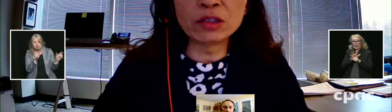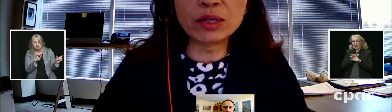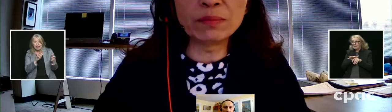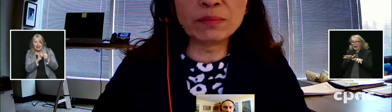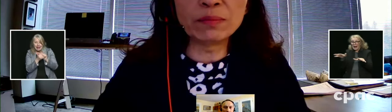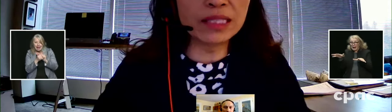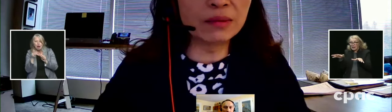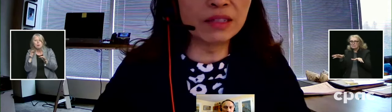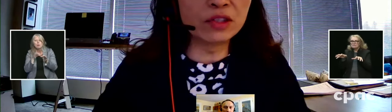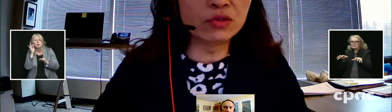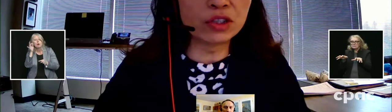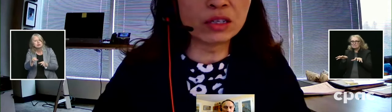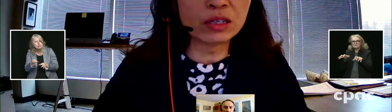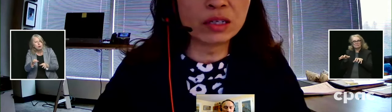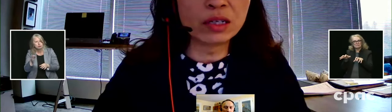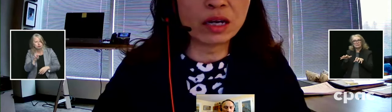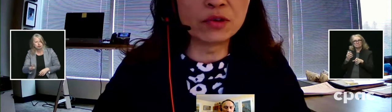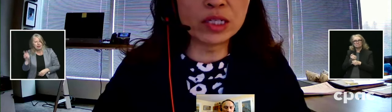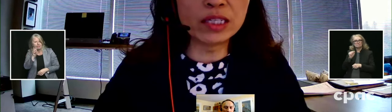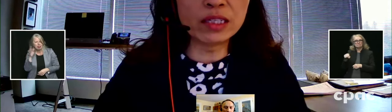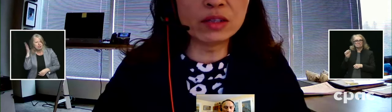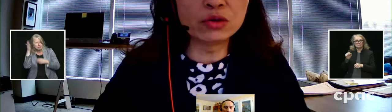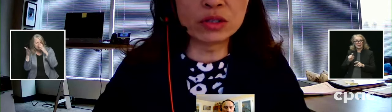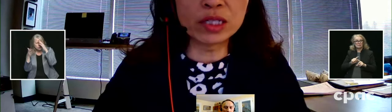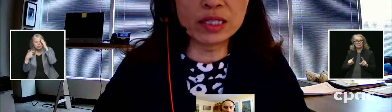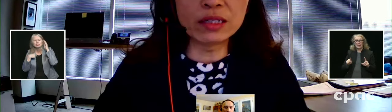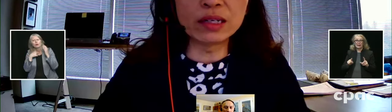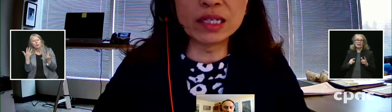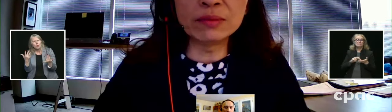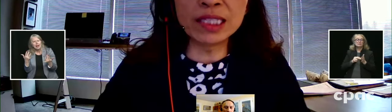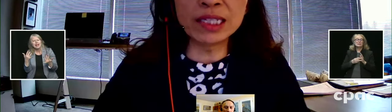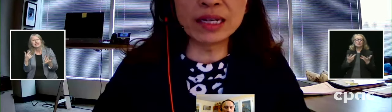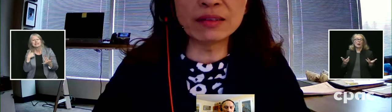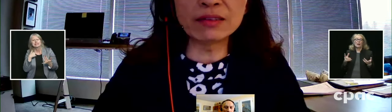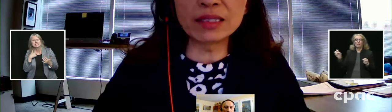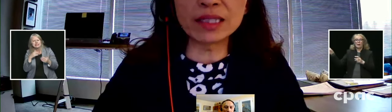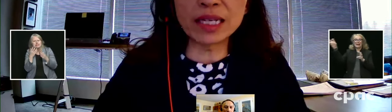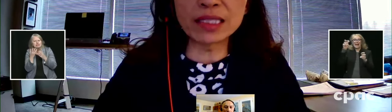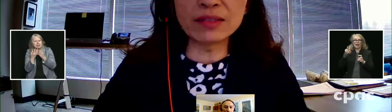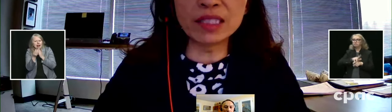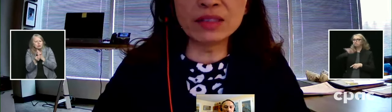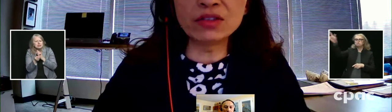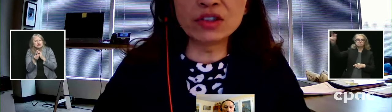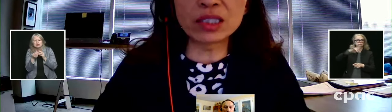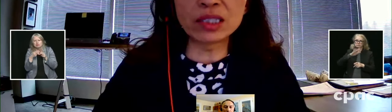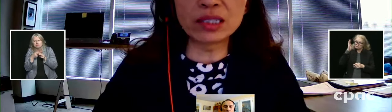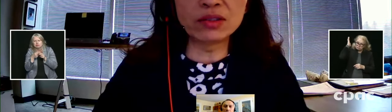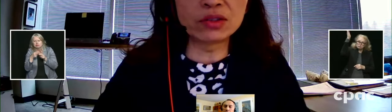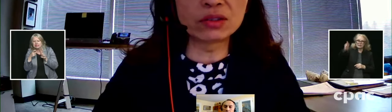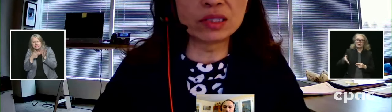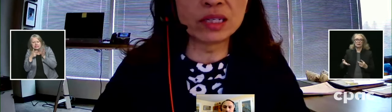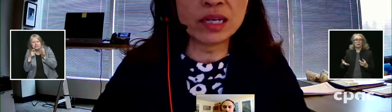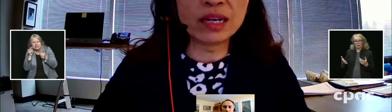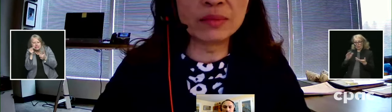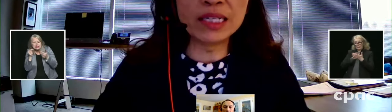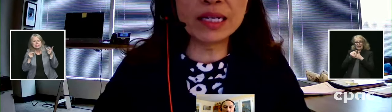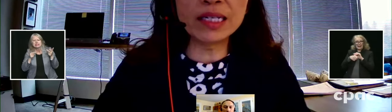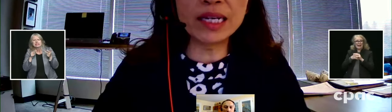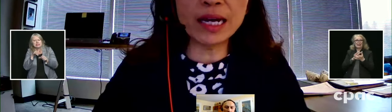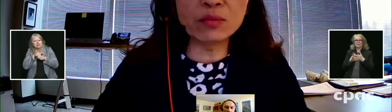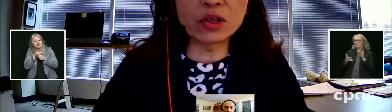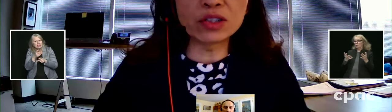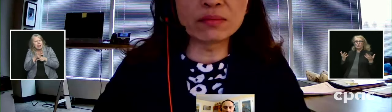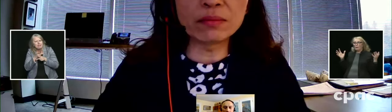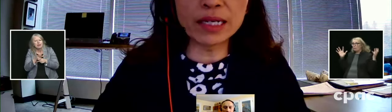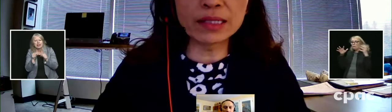to a better time in the future, avoiding, shortening, or limiting outings and activities to just the essentials, and maintaining